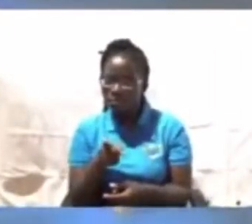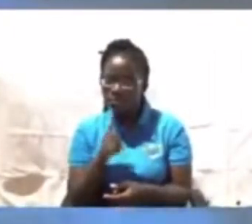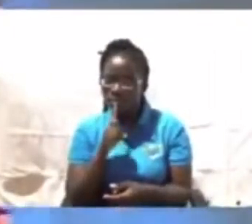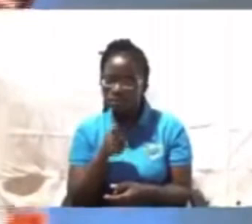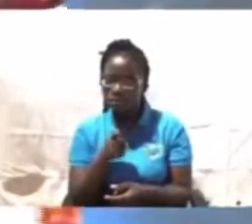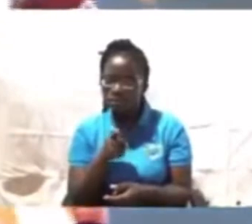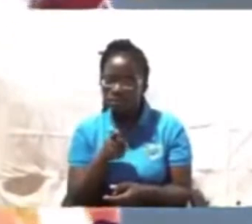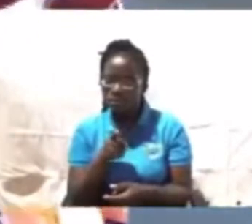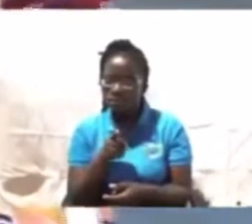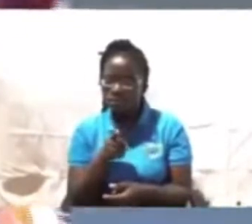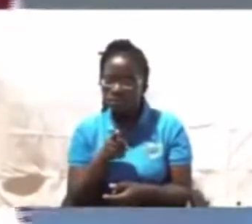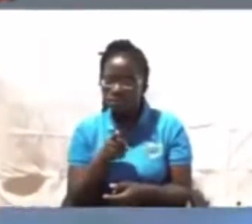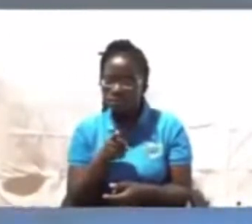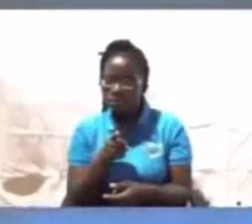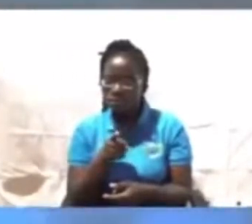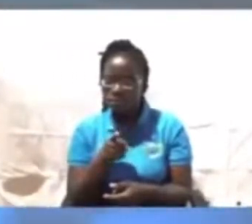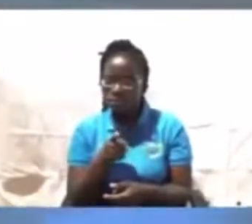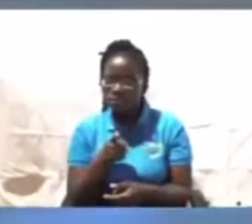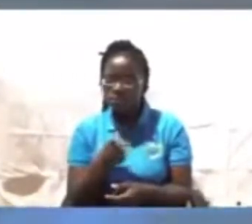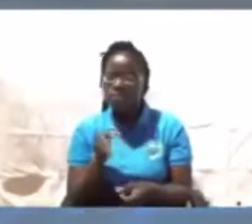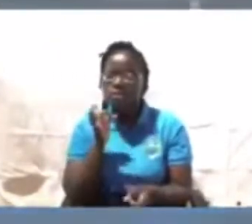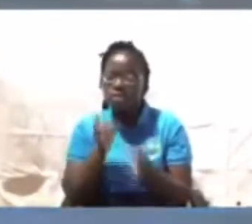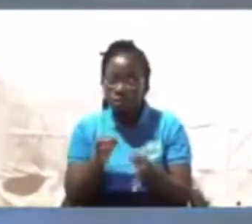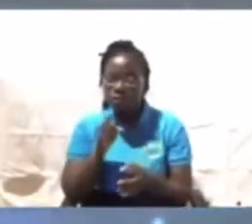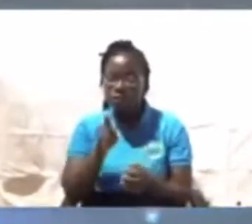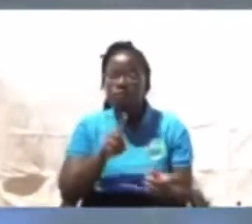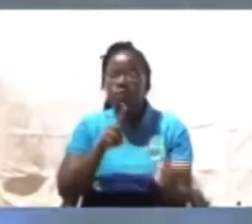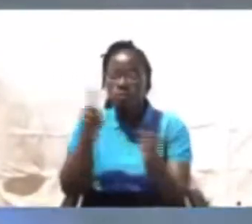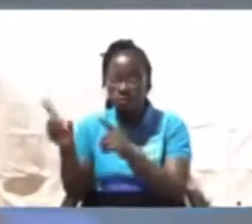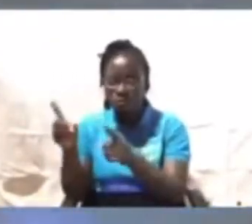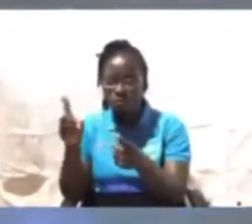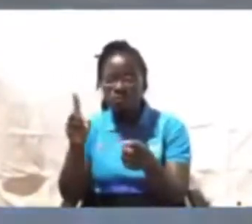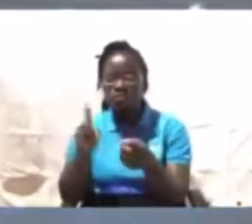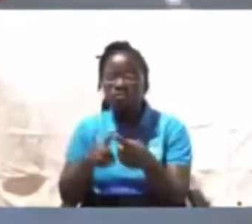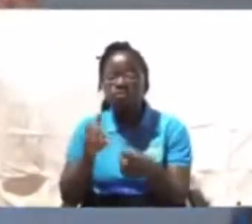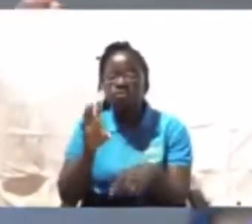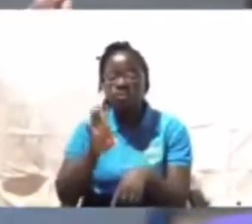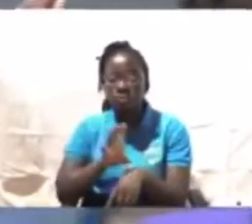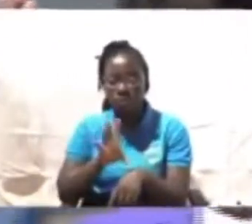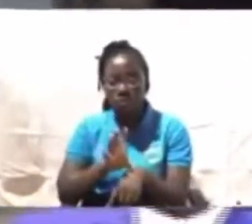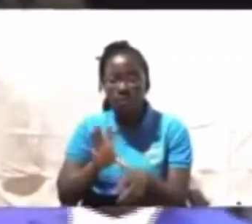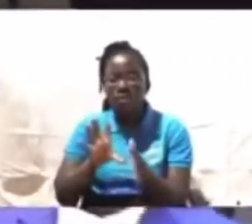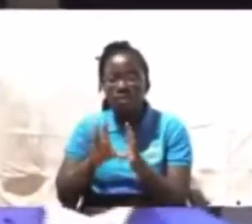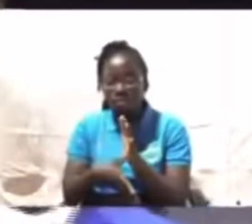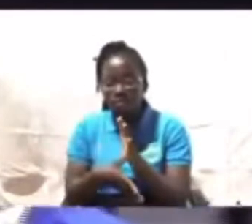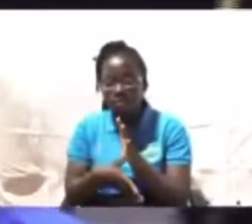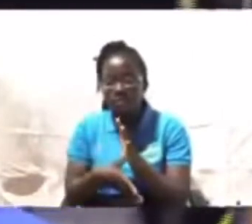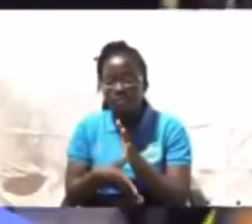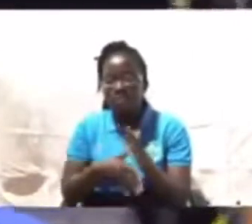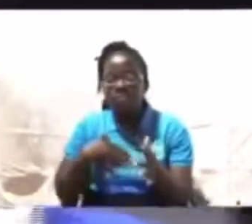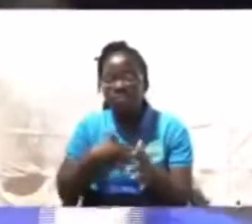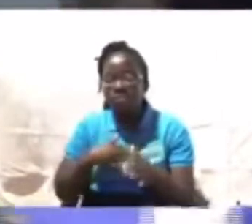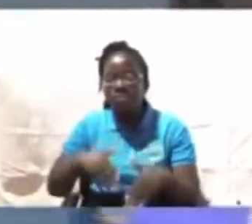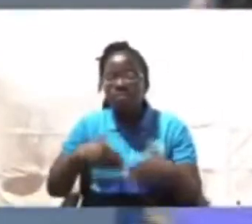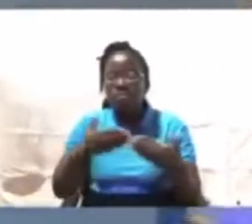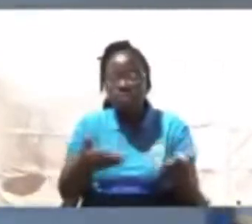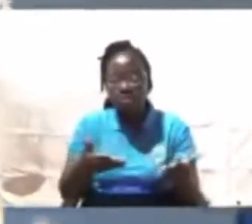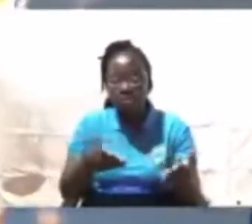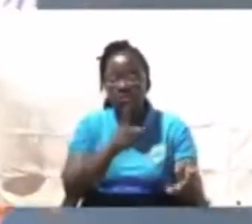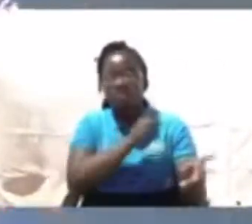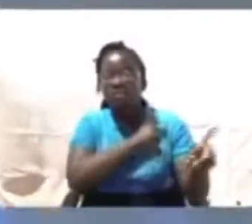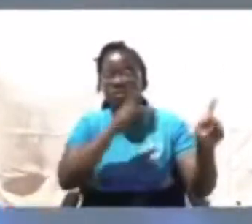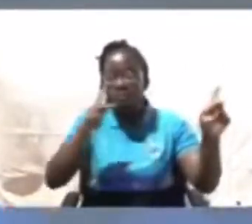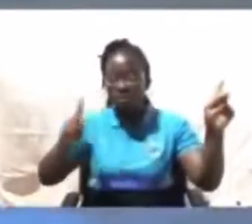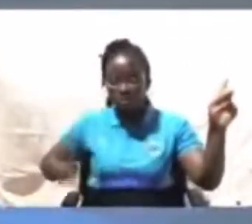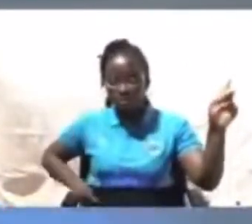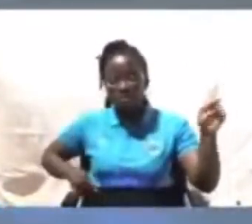Se obakwa asore nkwande a fahin ye nu nkomo won mpenifo no because ya hun se